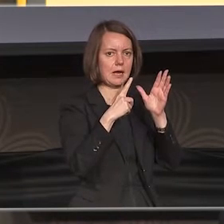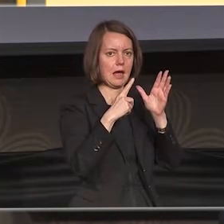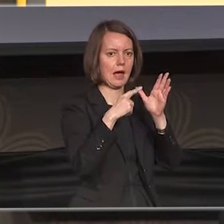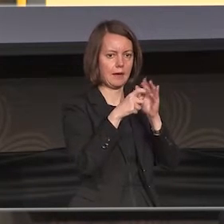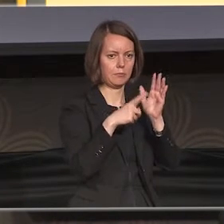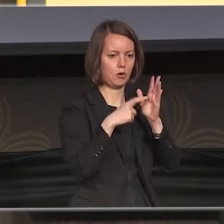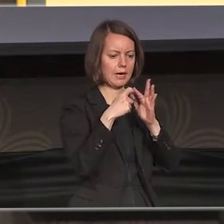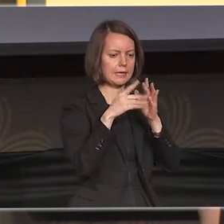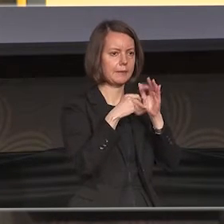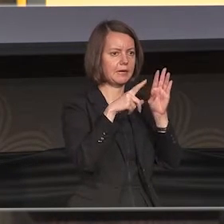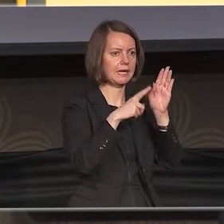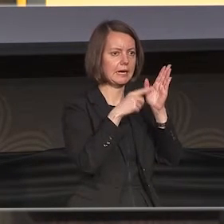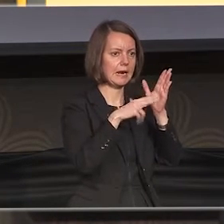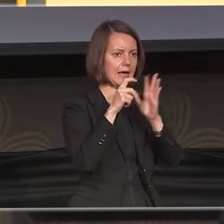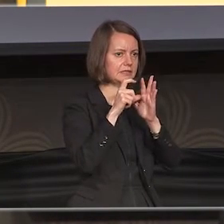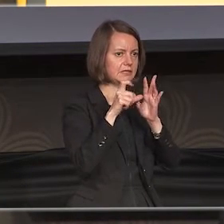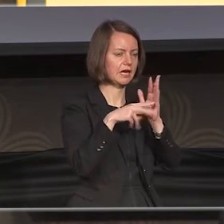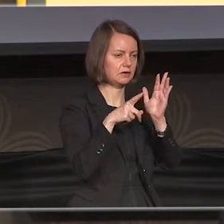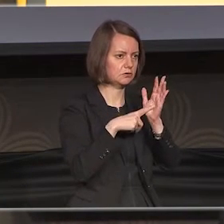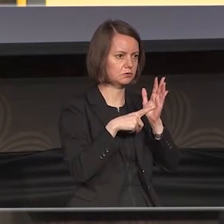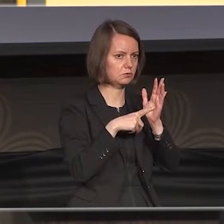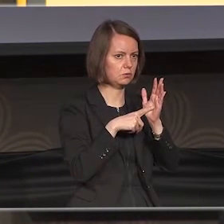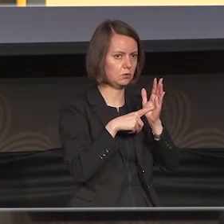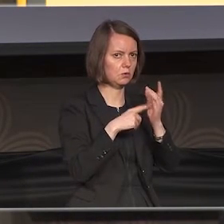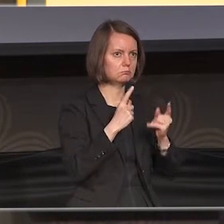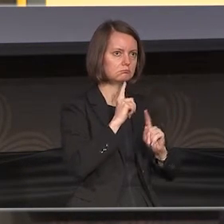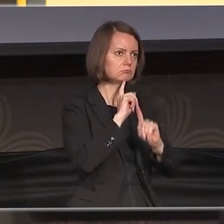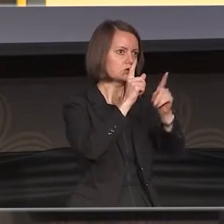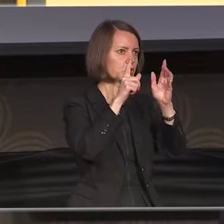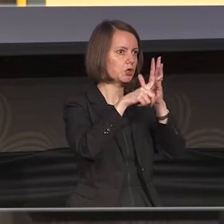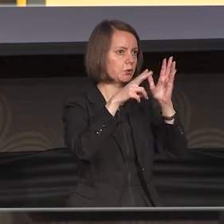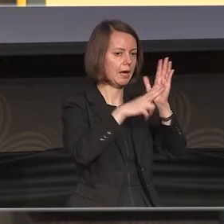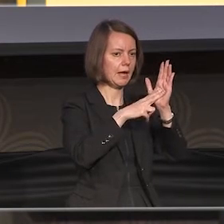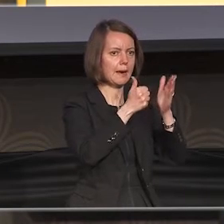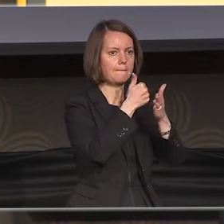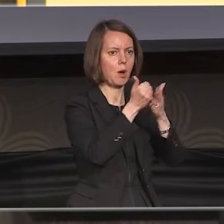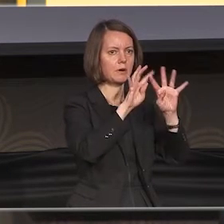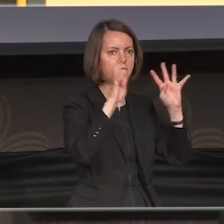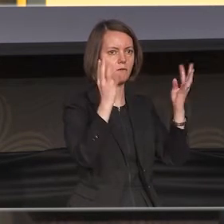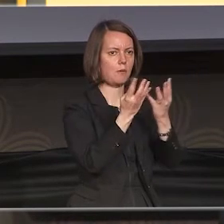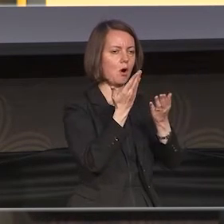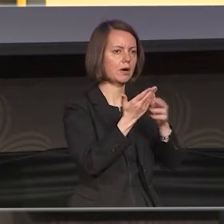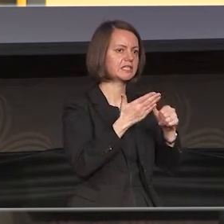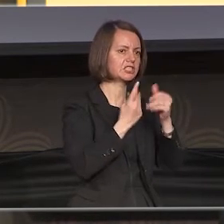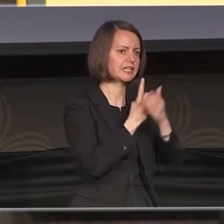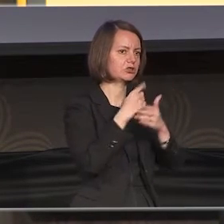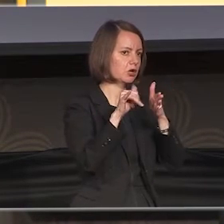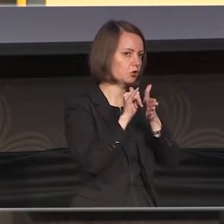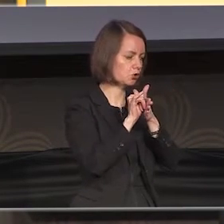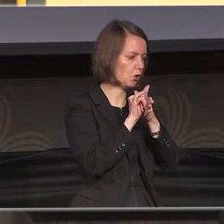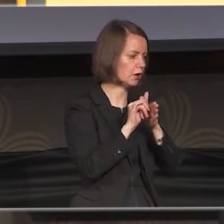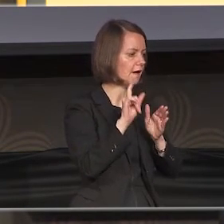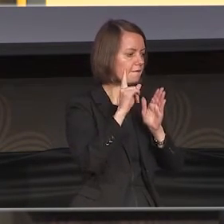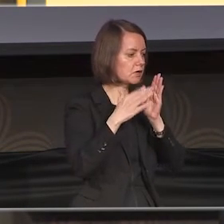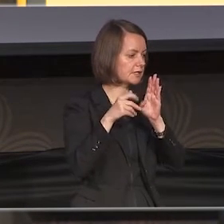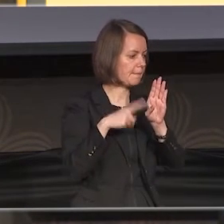Land Council condemned the forced closures at the United Nations Permanent Forum on Indigenous Issues in New York. On the 1st of